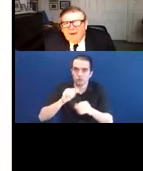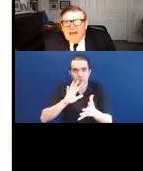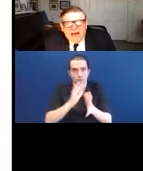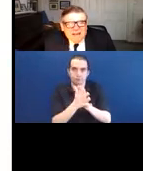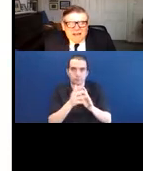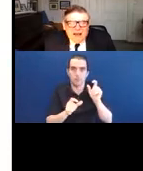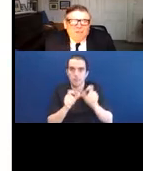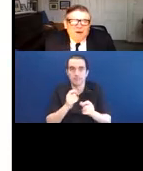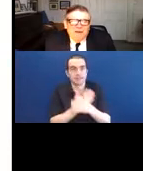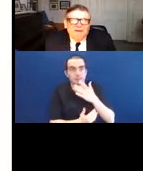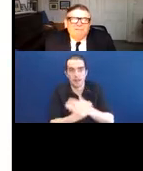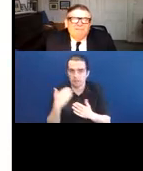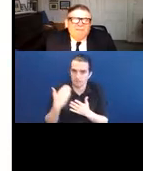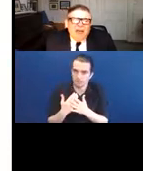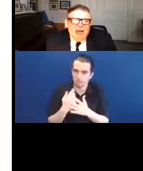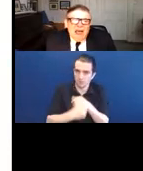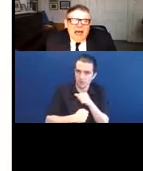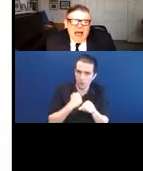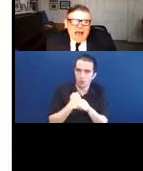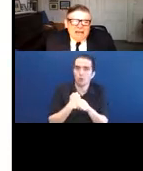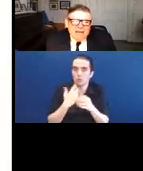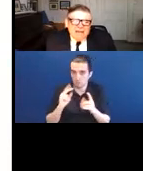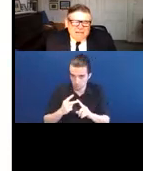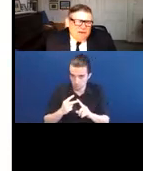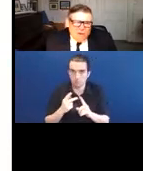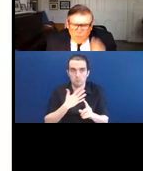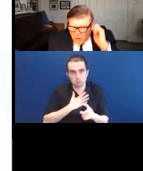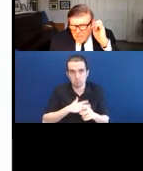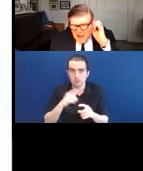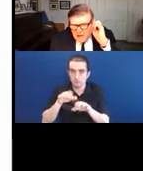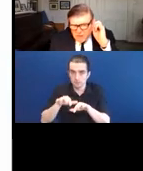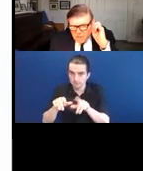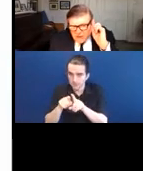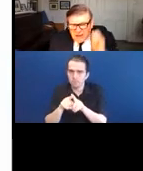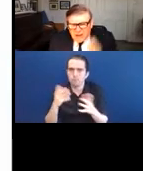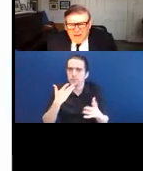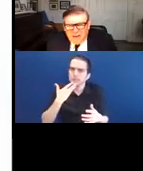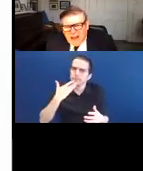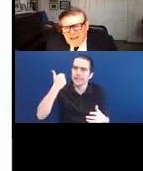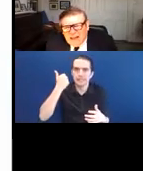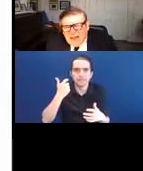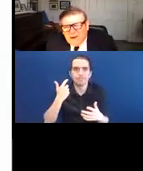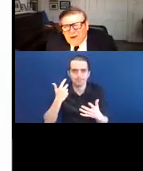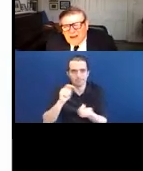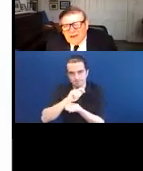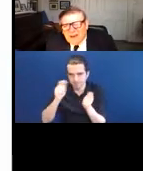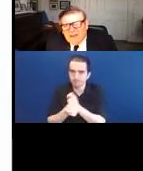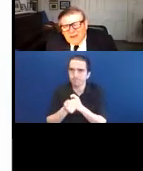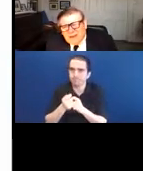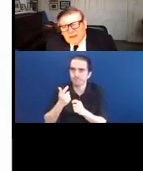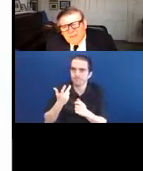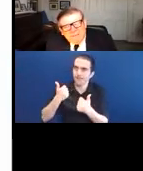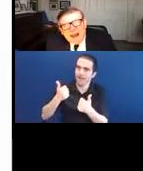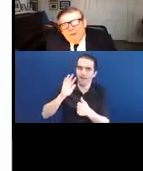life as a disabled person? And what was the best response to COVID-19 in your country